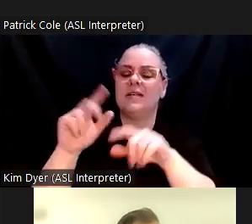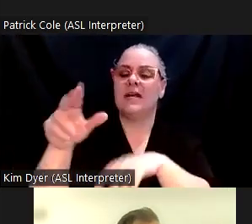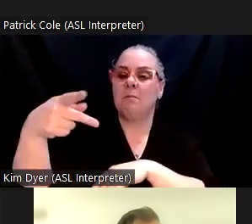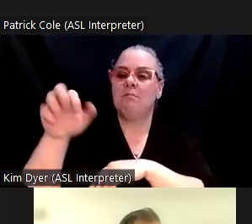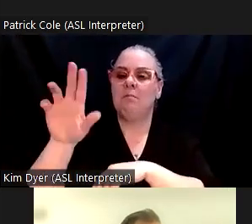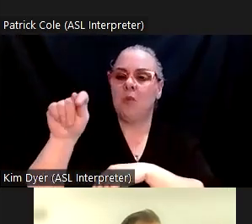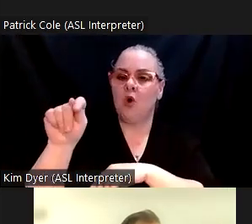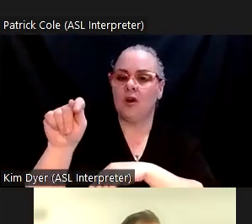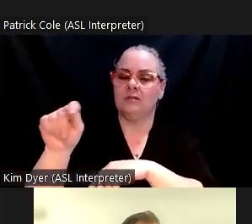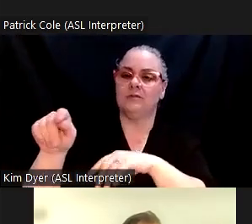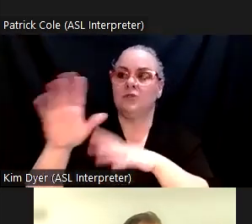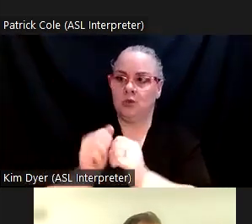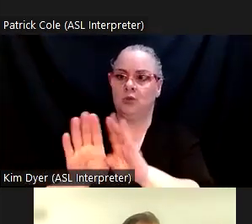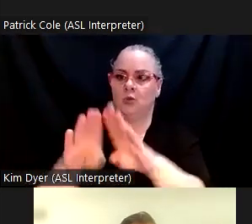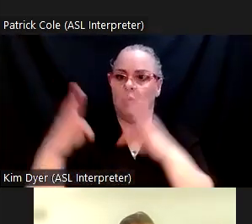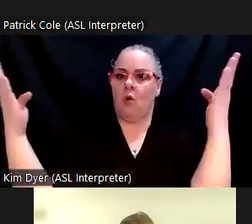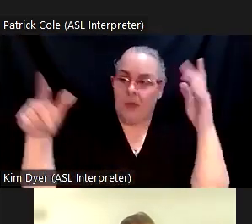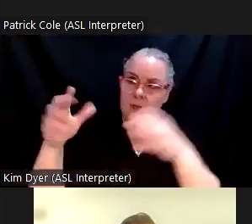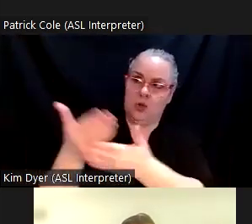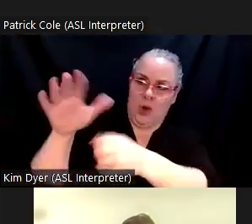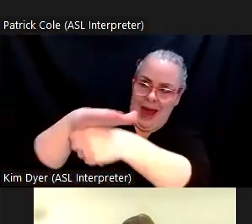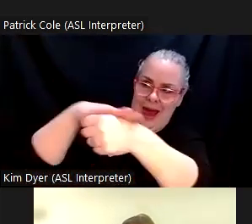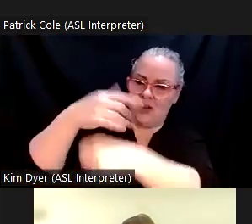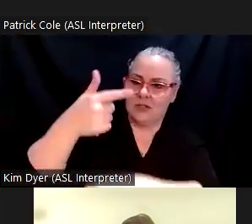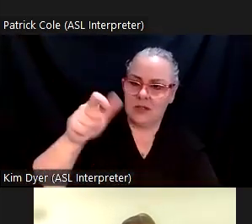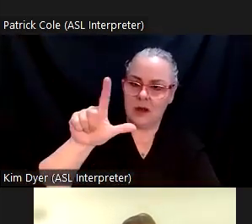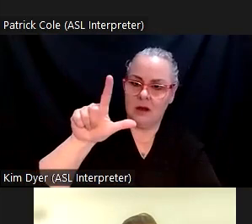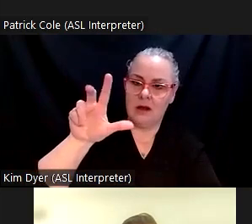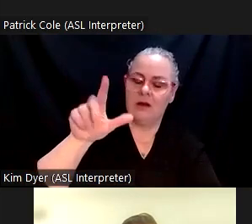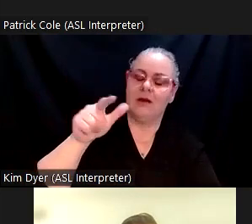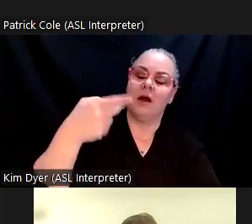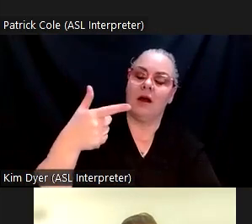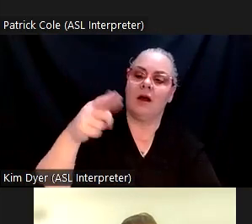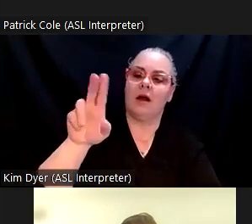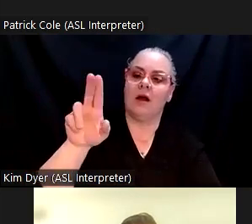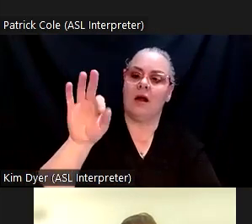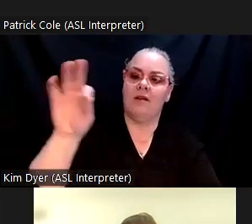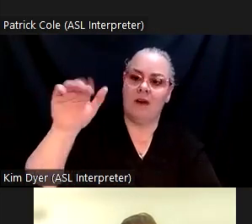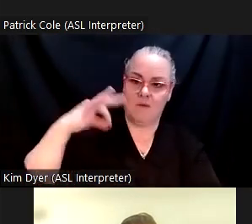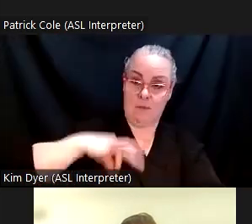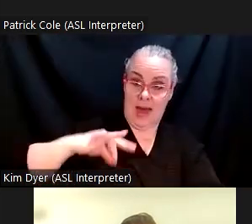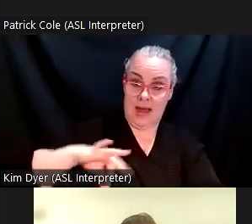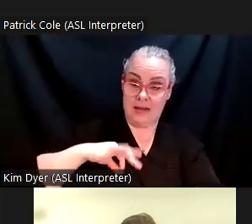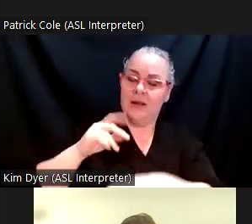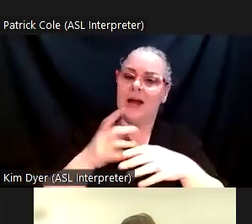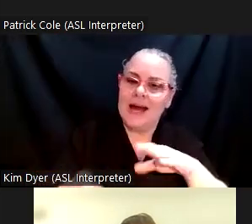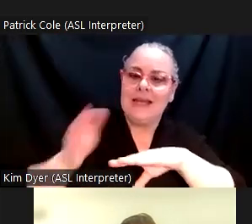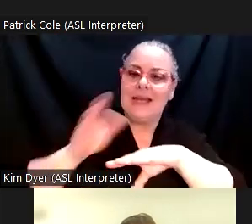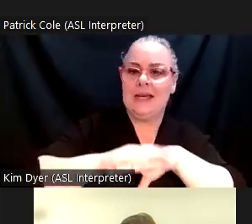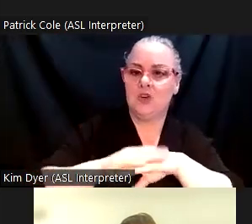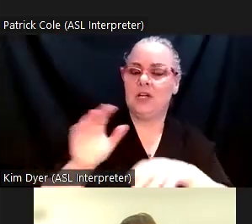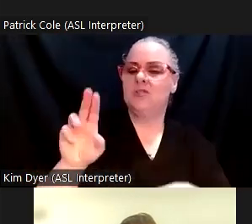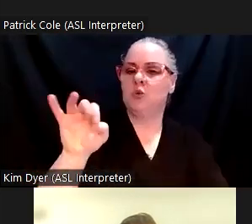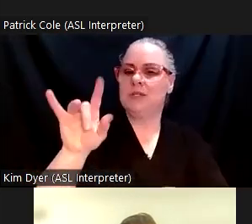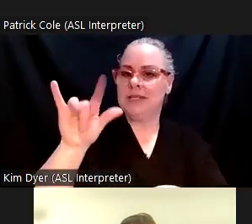in order to open up new offshore wind areas such as the Gulf of Maine, as well as secondly, to increase utility scale and